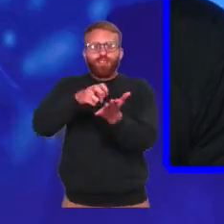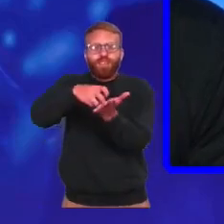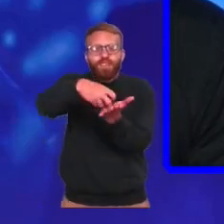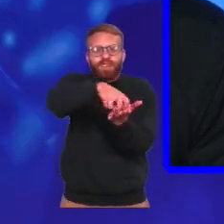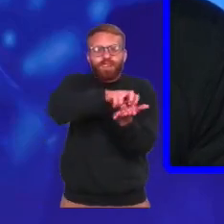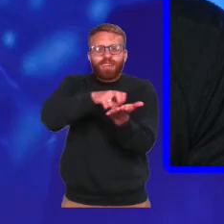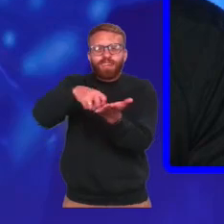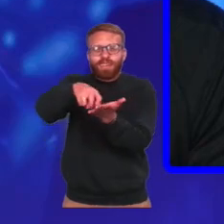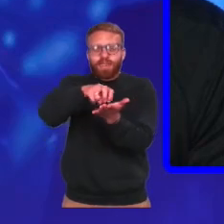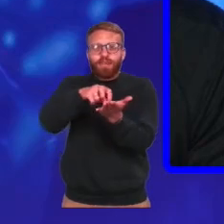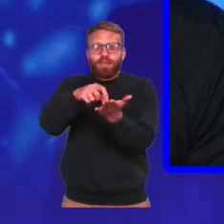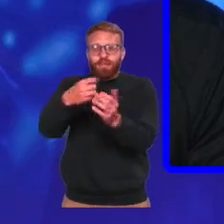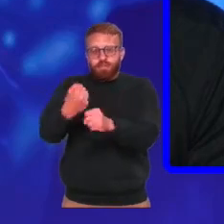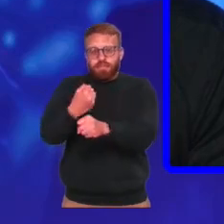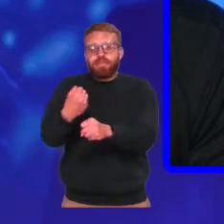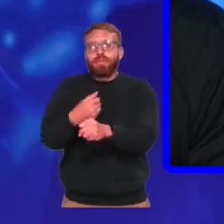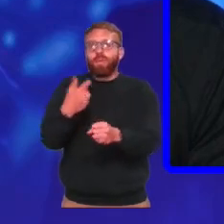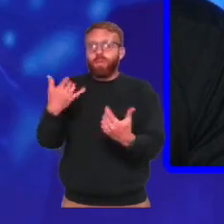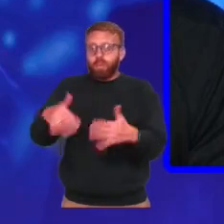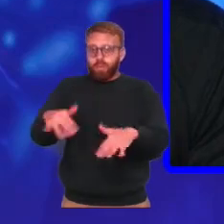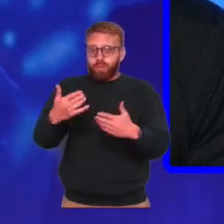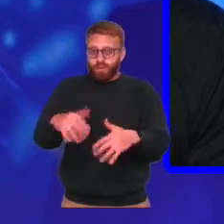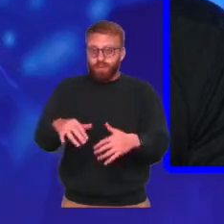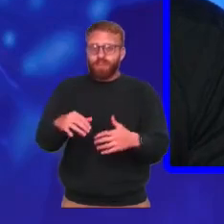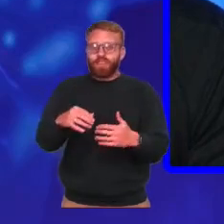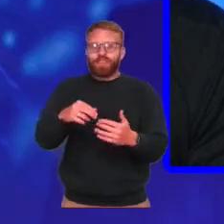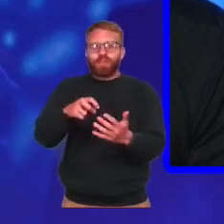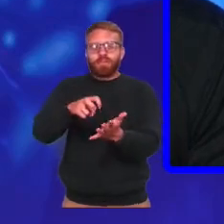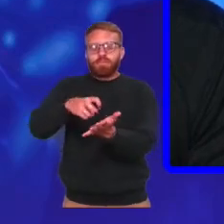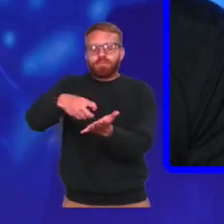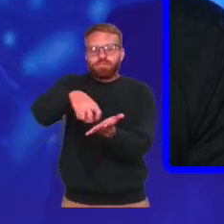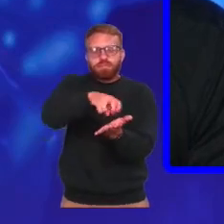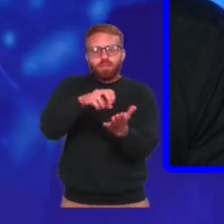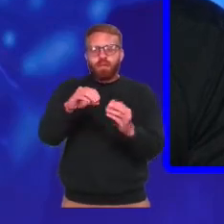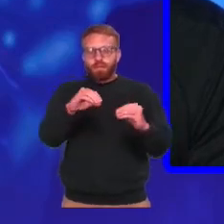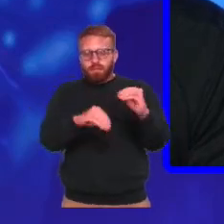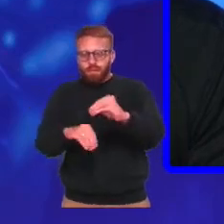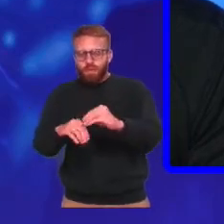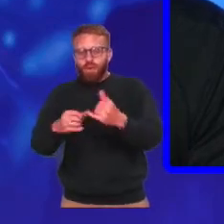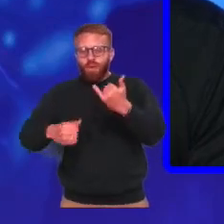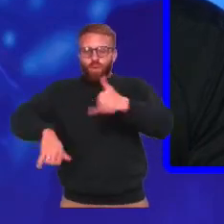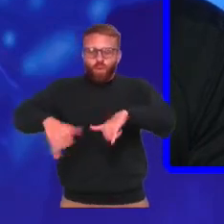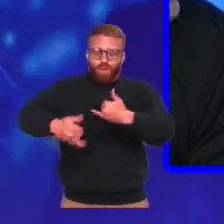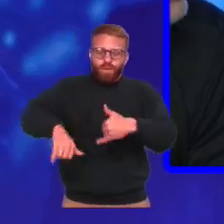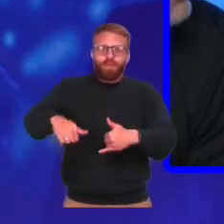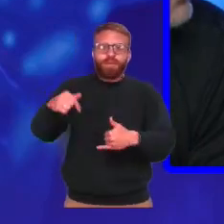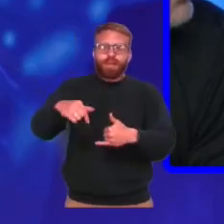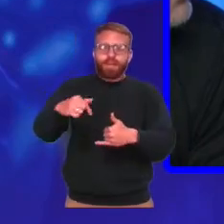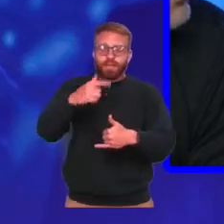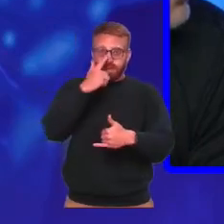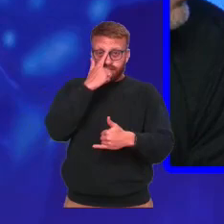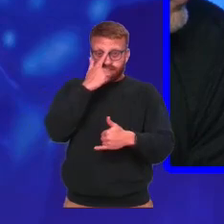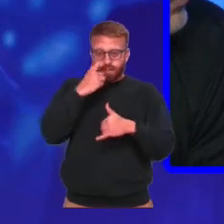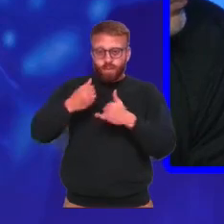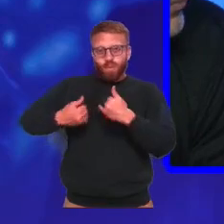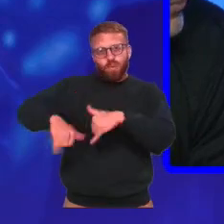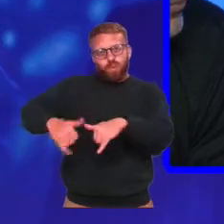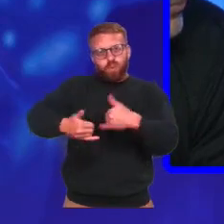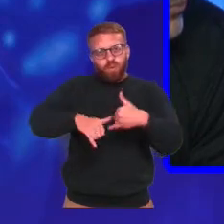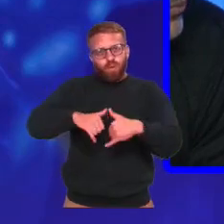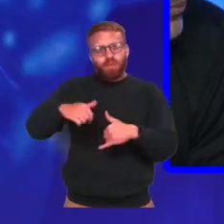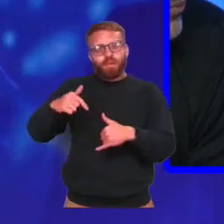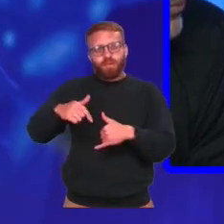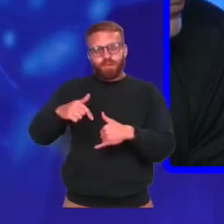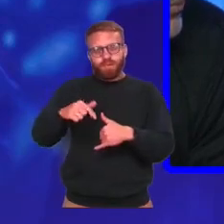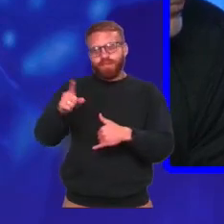looking for is assets for the games. It's probably our biggest area we've ever done, but To Rob's point, that's now growing into and becoming much